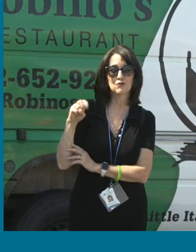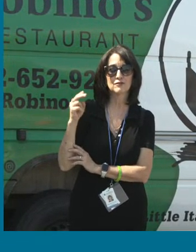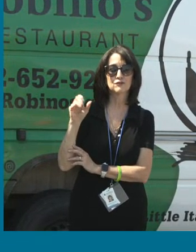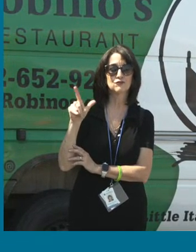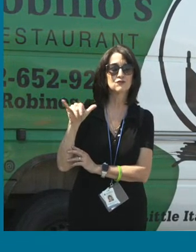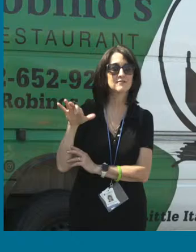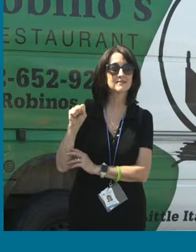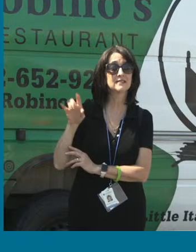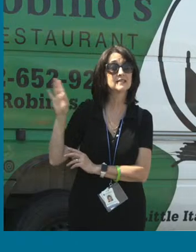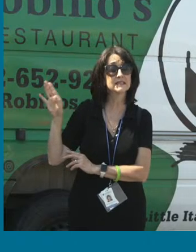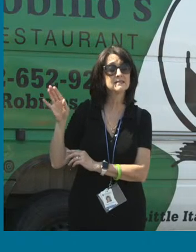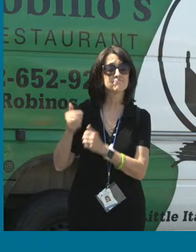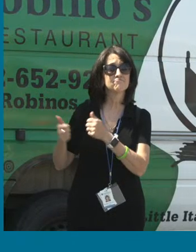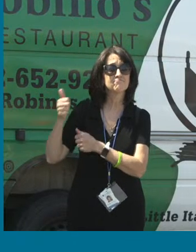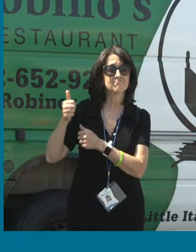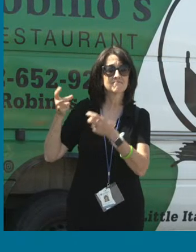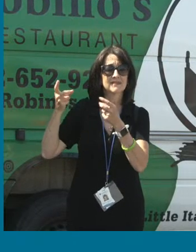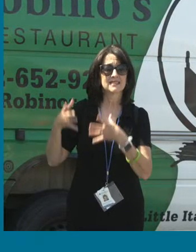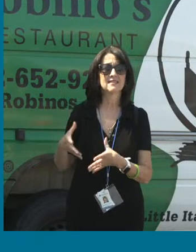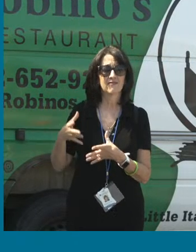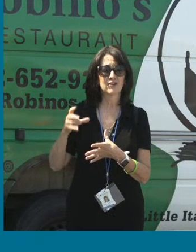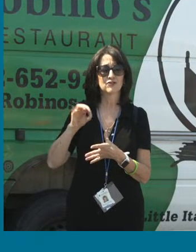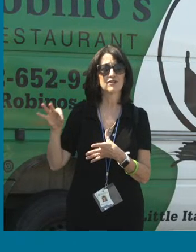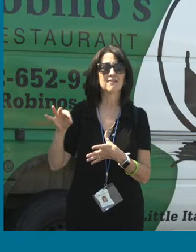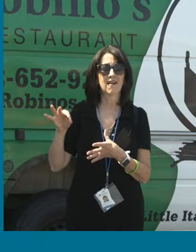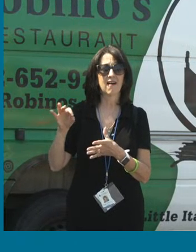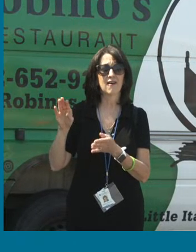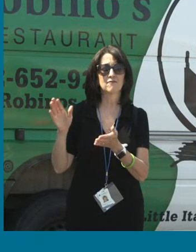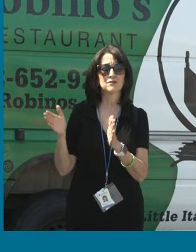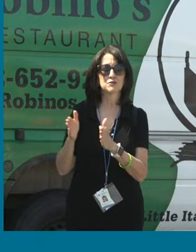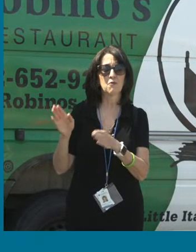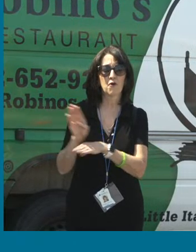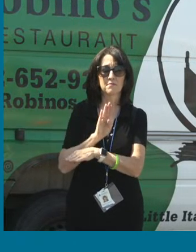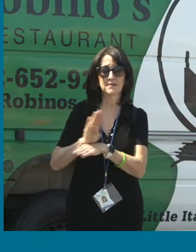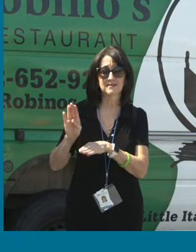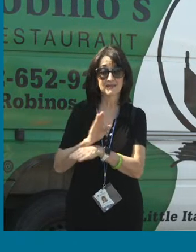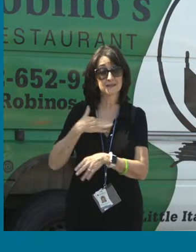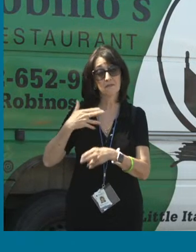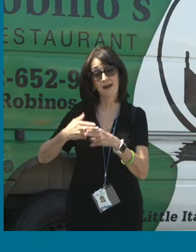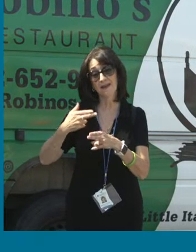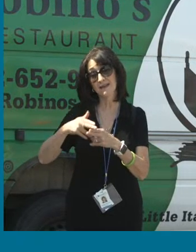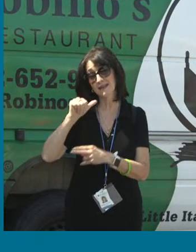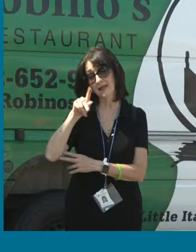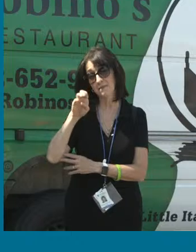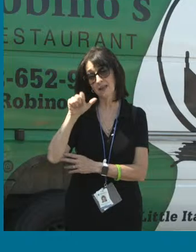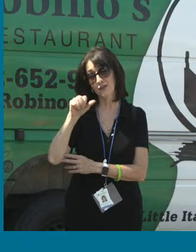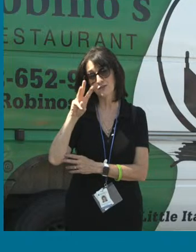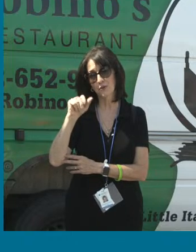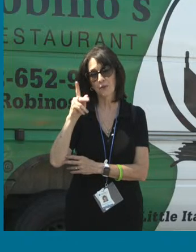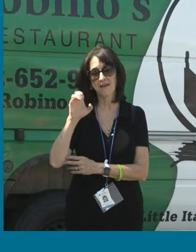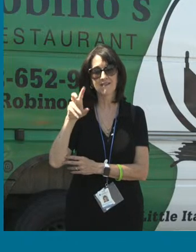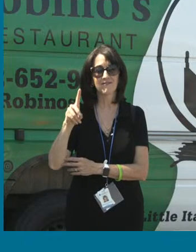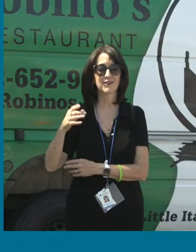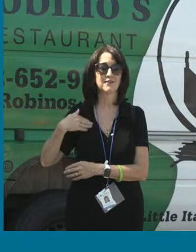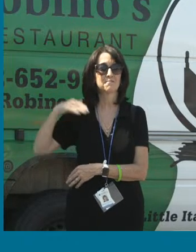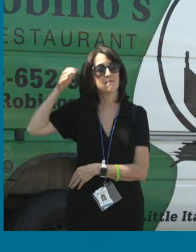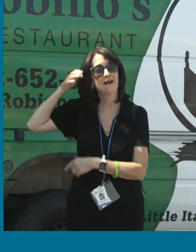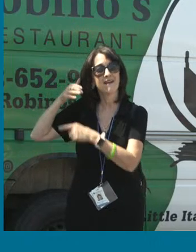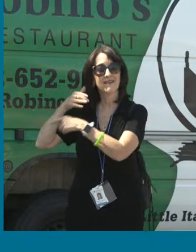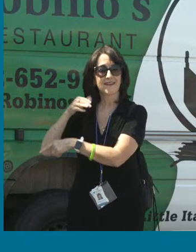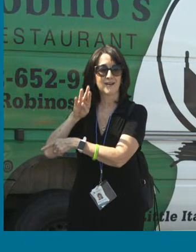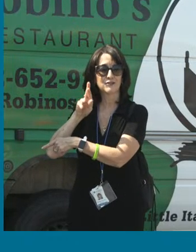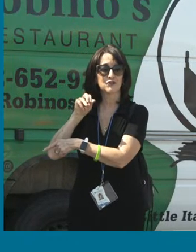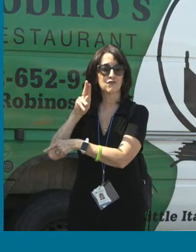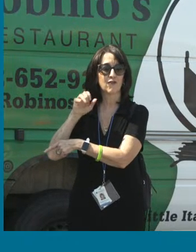of Small Business, and of course, Governor Carney. My name's Andrea Wakefield, and this is my cousin Robin Mabry, and Mrs.